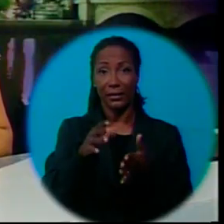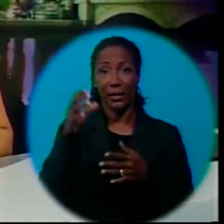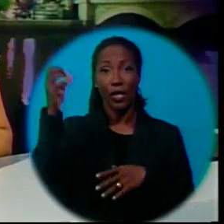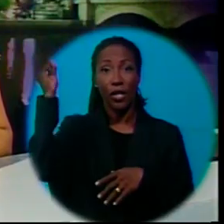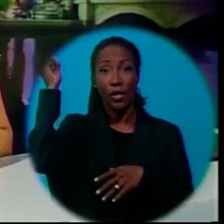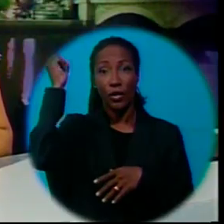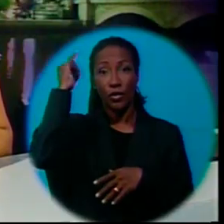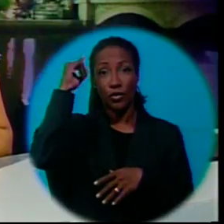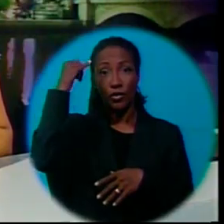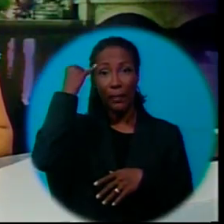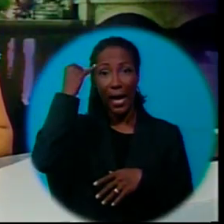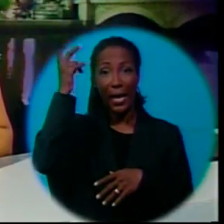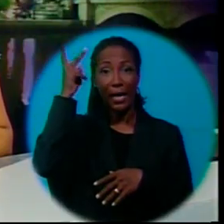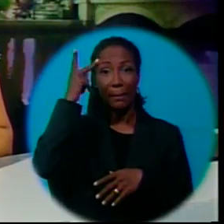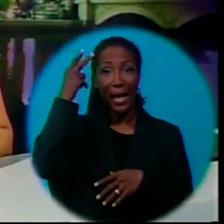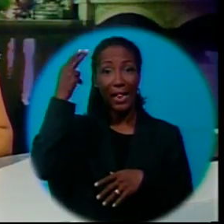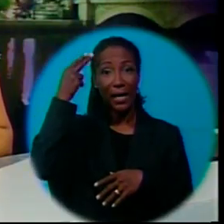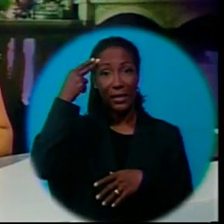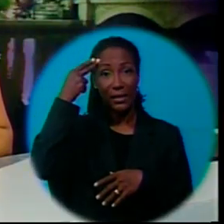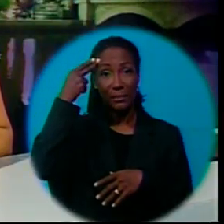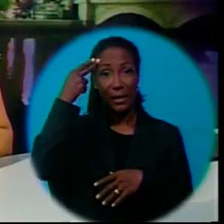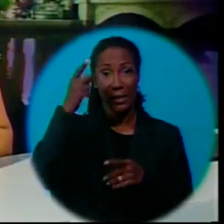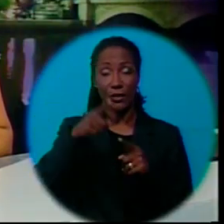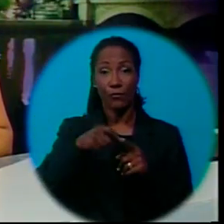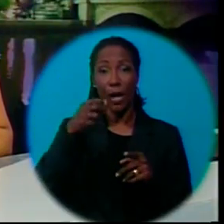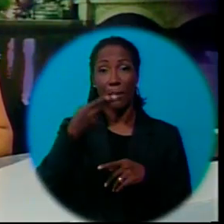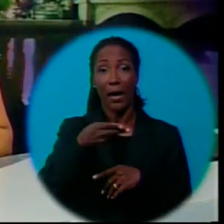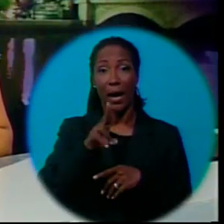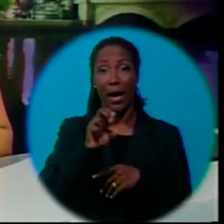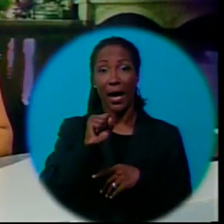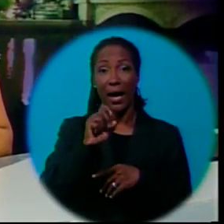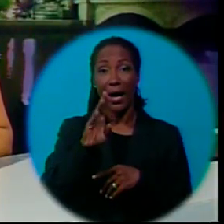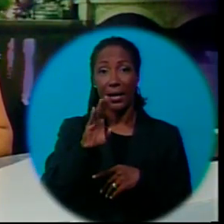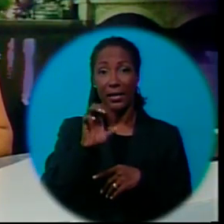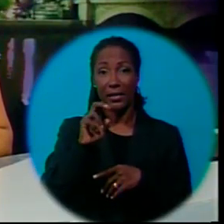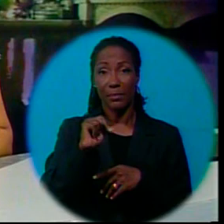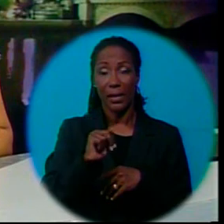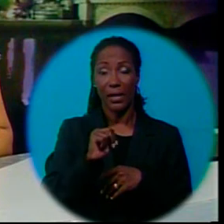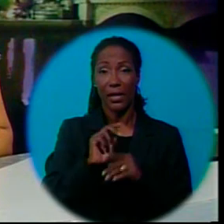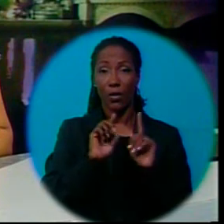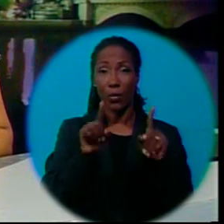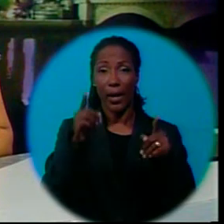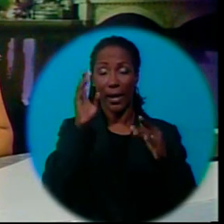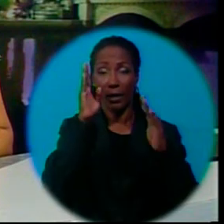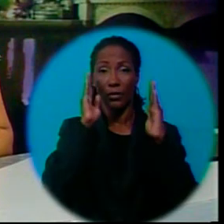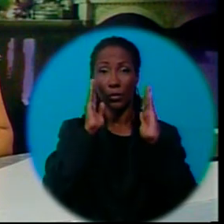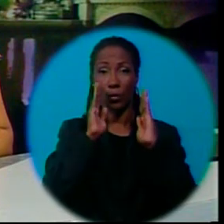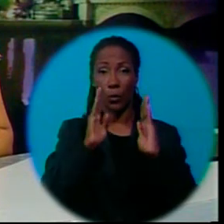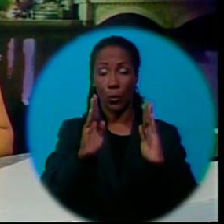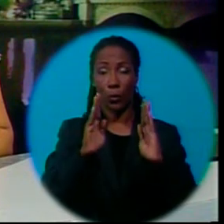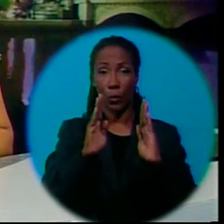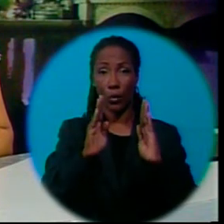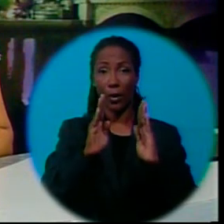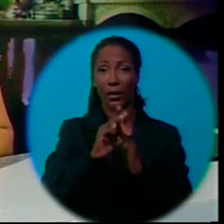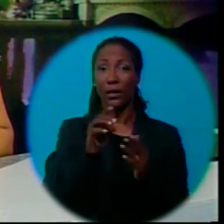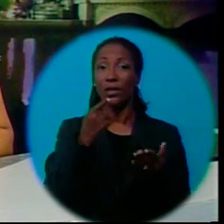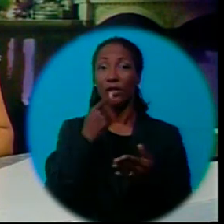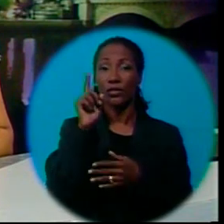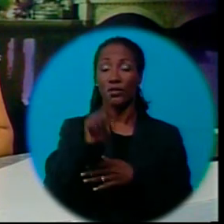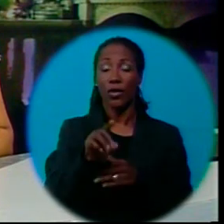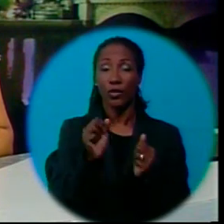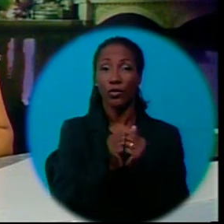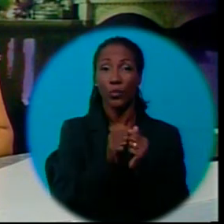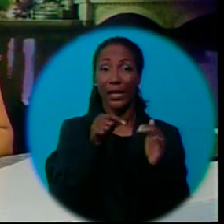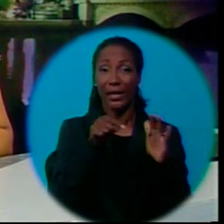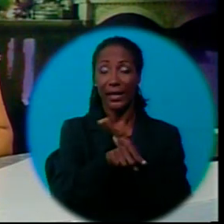Husbands of Husbands appeared in the Holtown Magistrates Court today charged with the murder of 40-year-old Wayne Albert of Broomfield